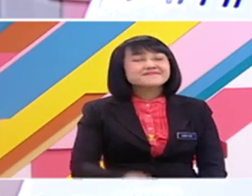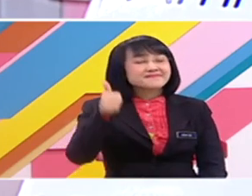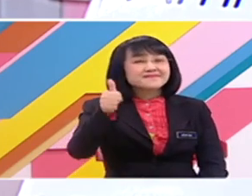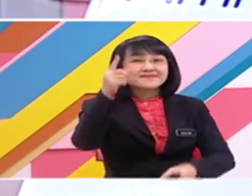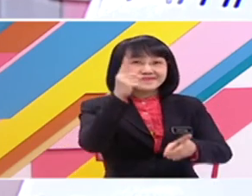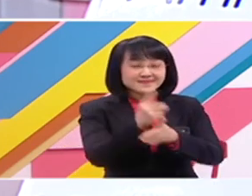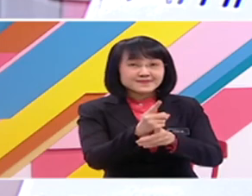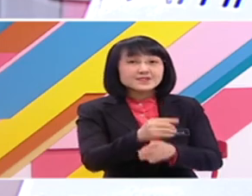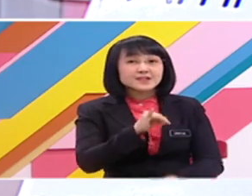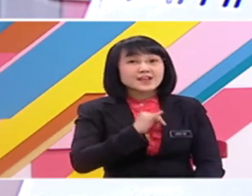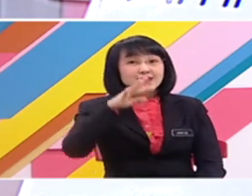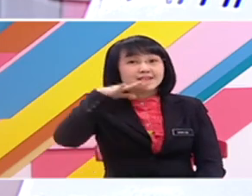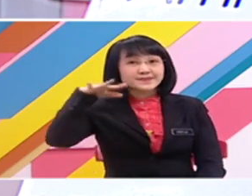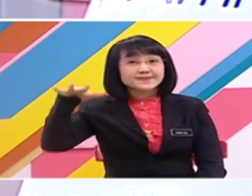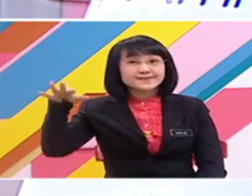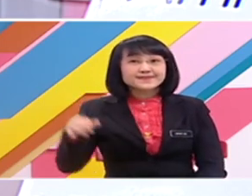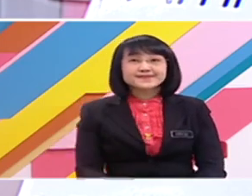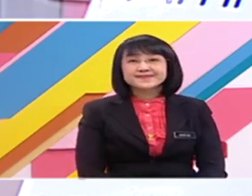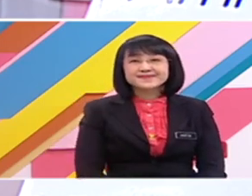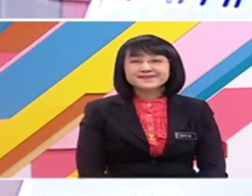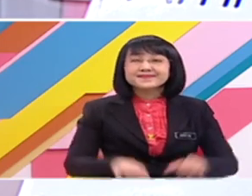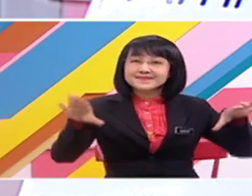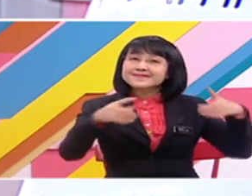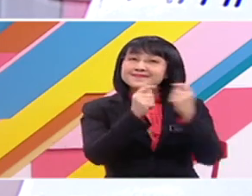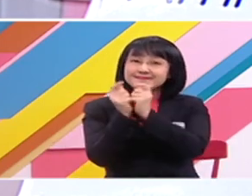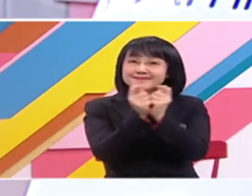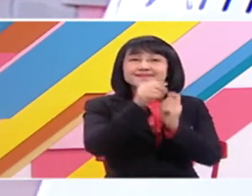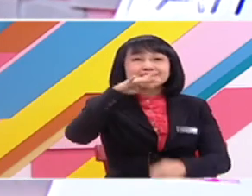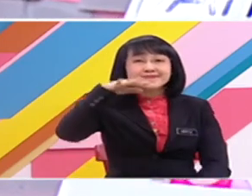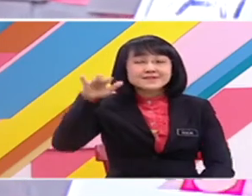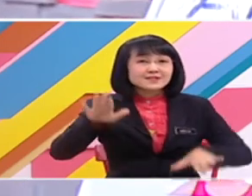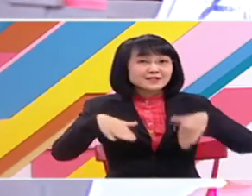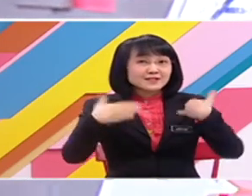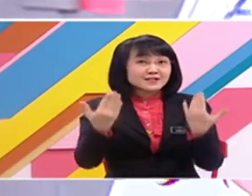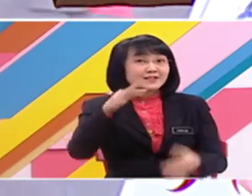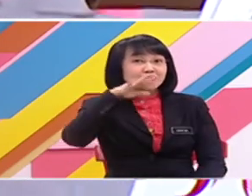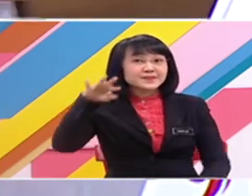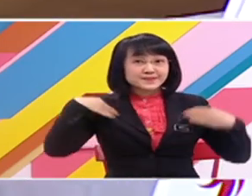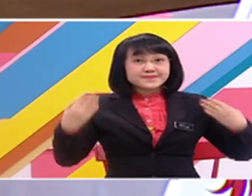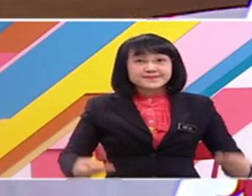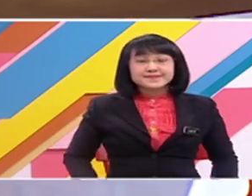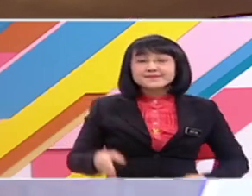it? Yes, I want you to spell it. Alright, kids, let's do this together. How do you spell blouse?